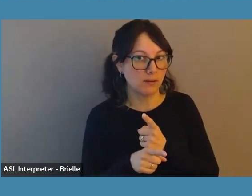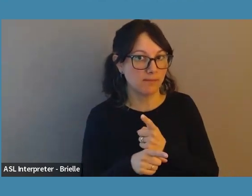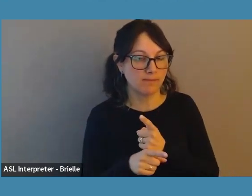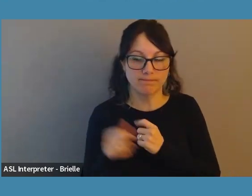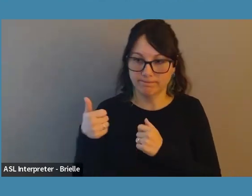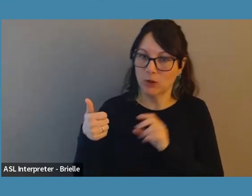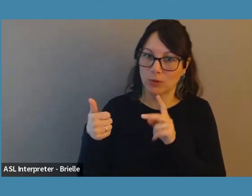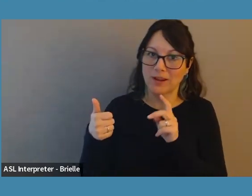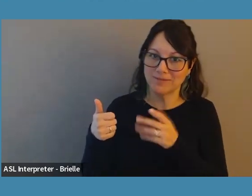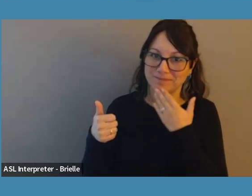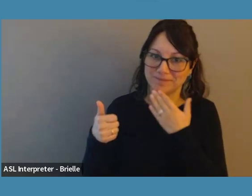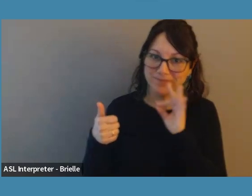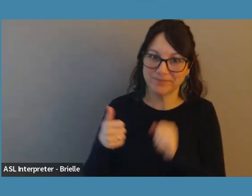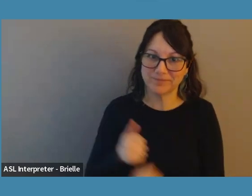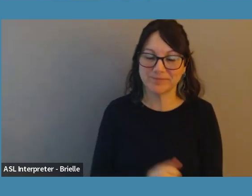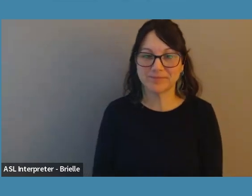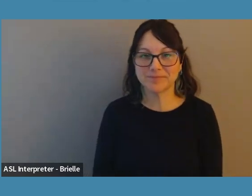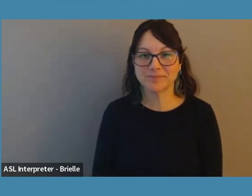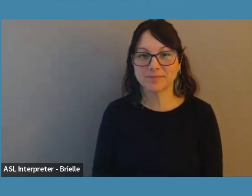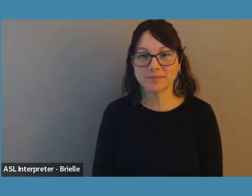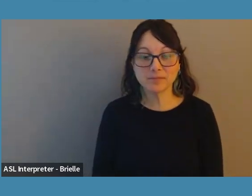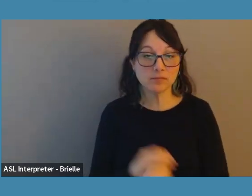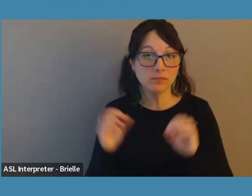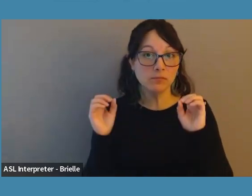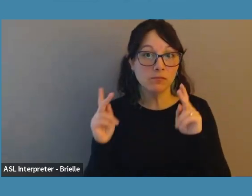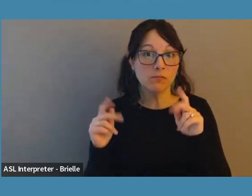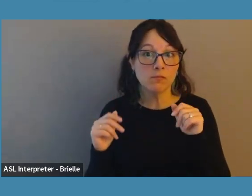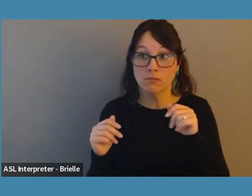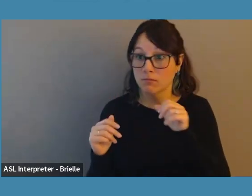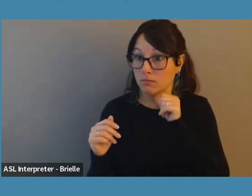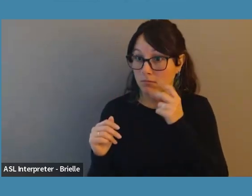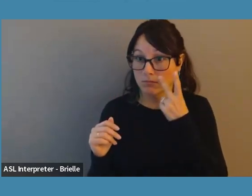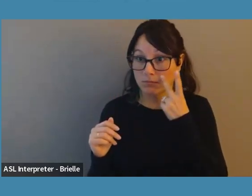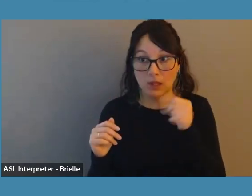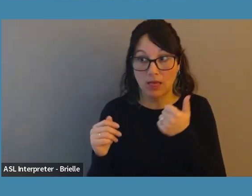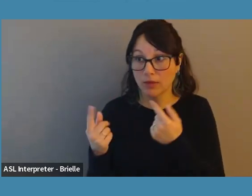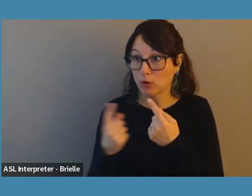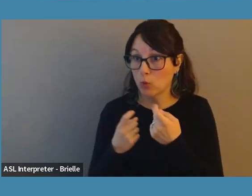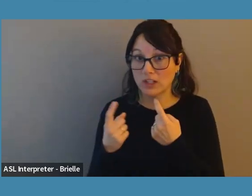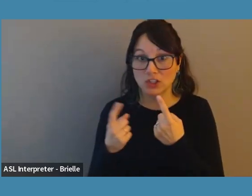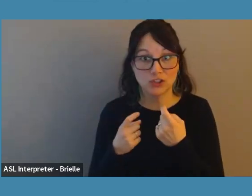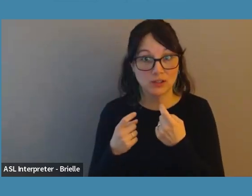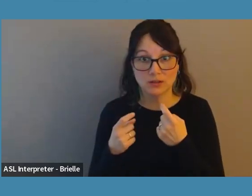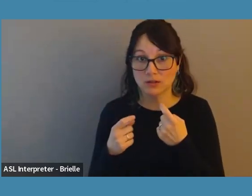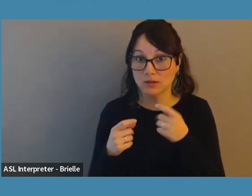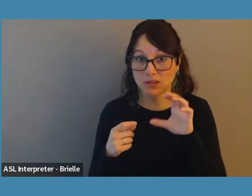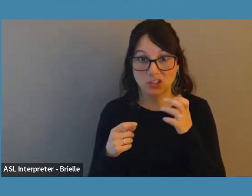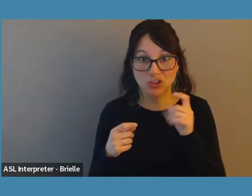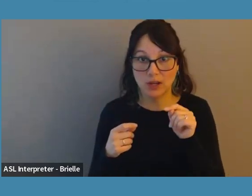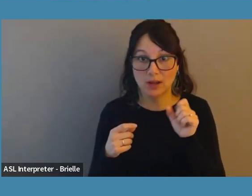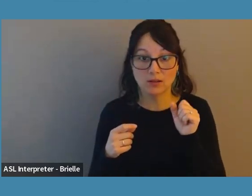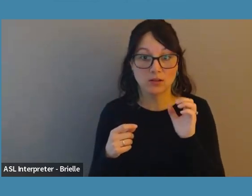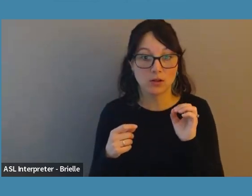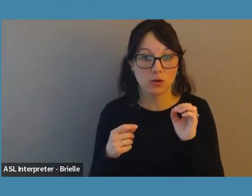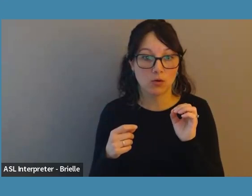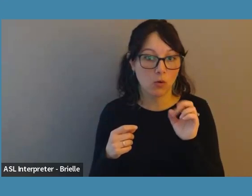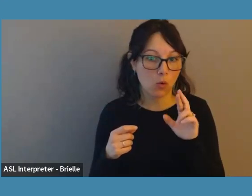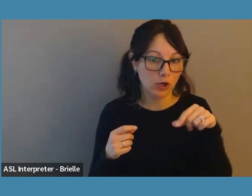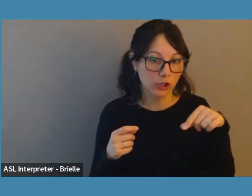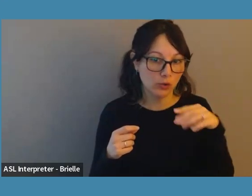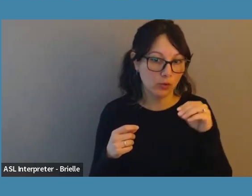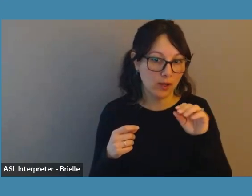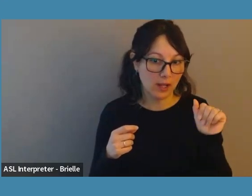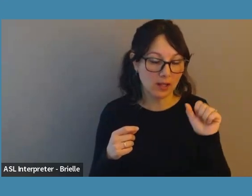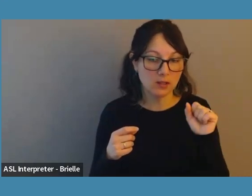All right, very good. Okay, I don't see any more questions coming in. So I